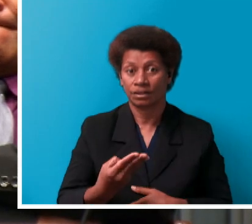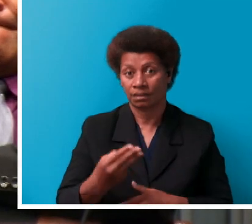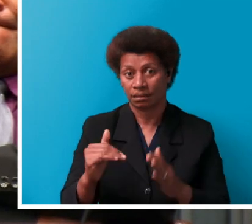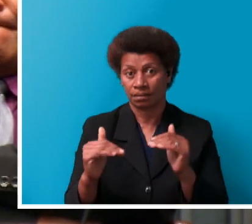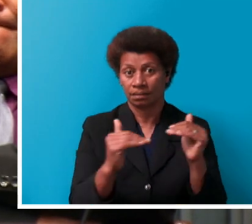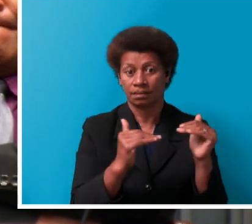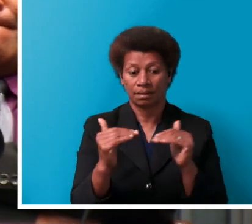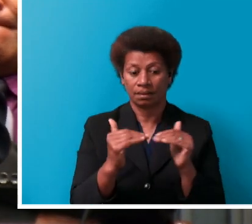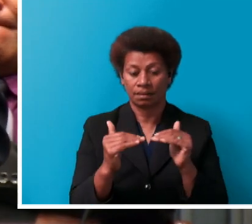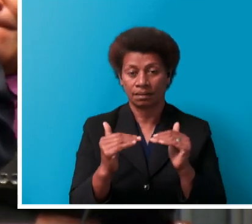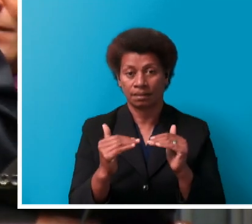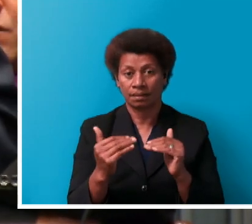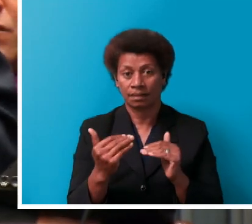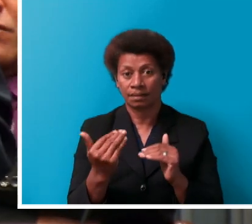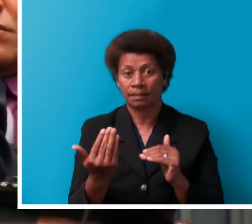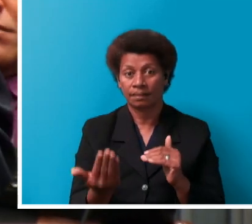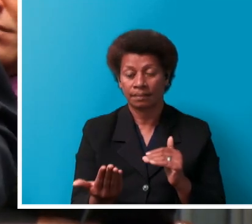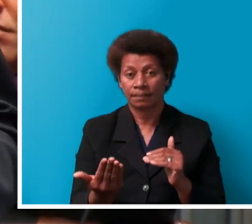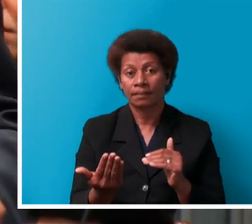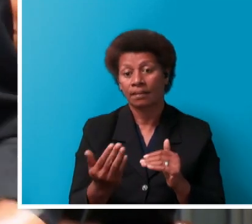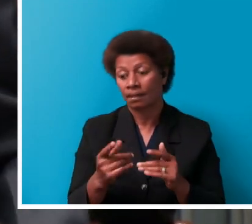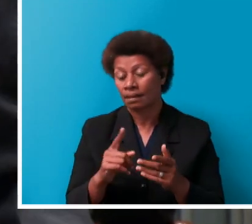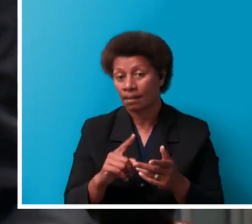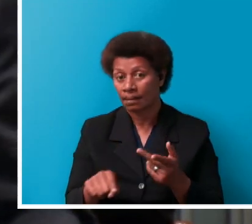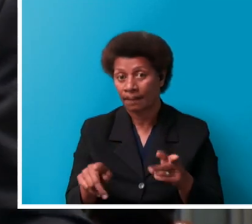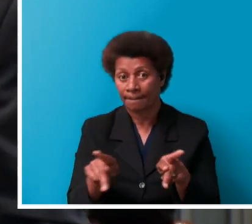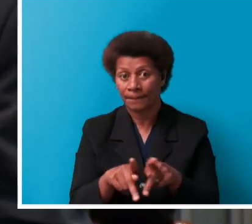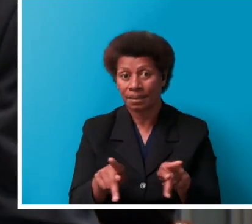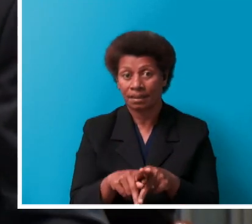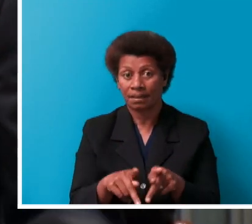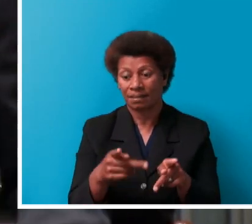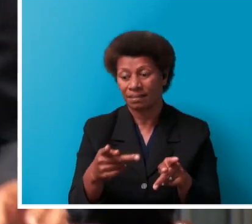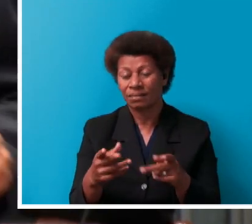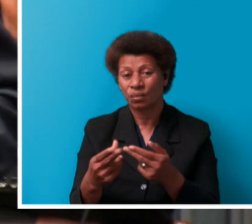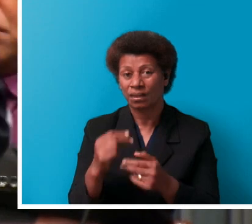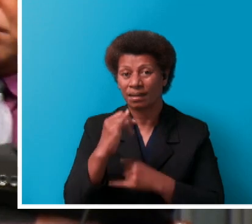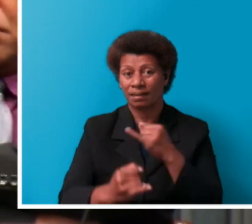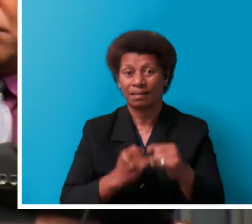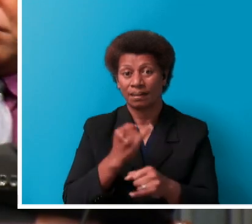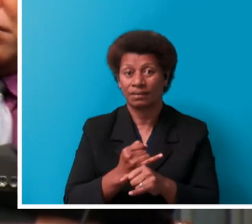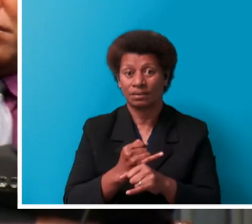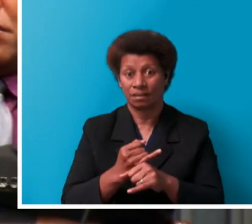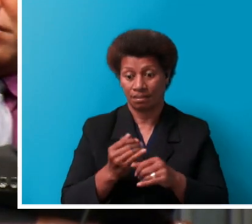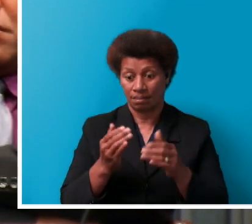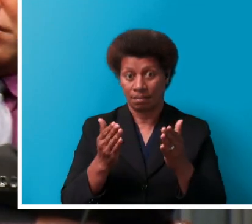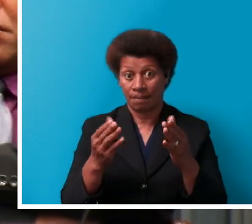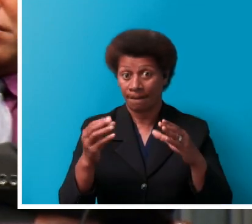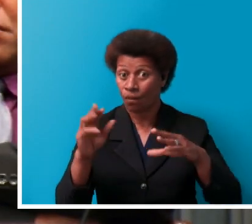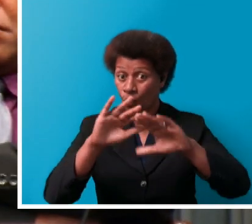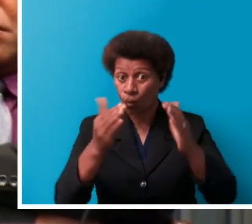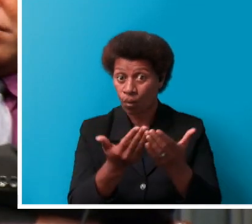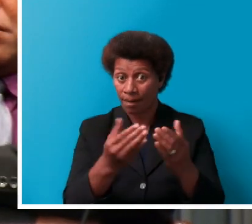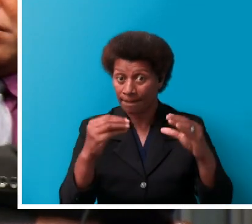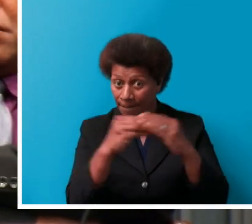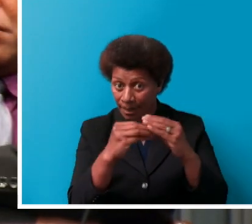carbon footprint. Through partnership with international bodies like the World Bank and Japan's Ministry of